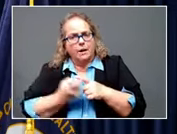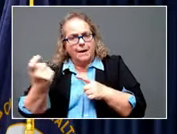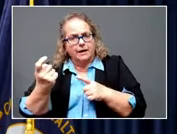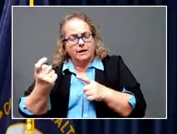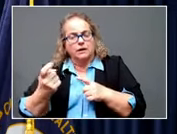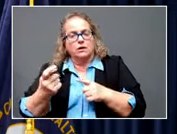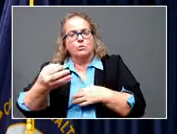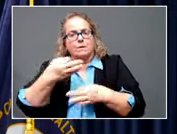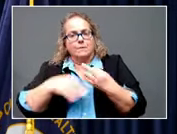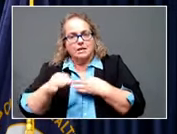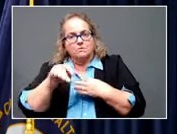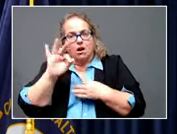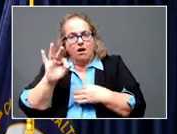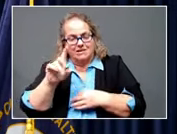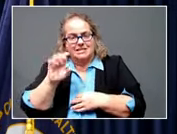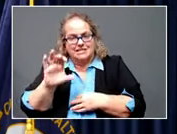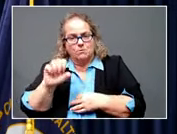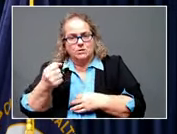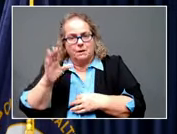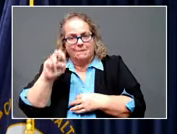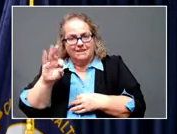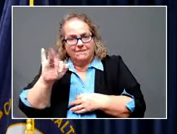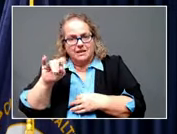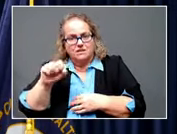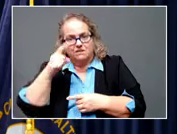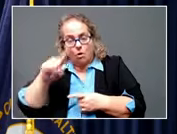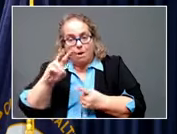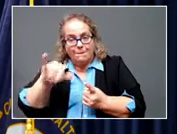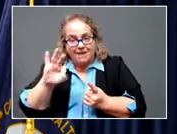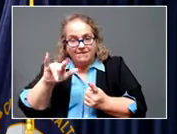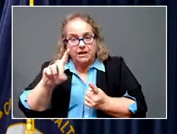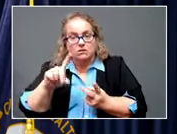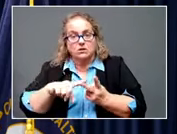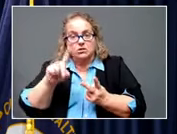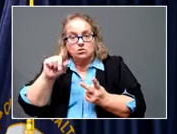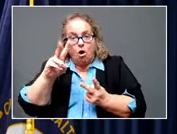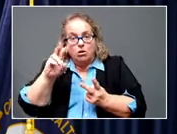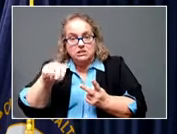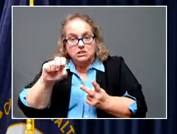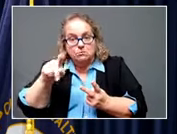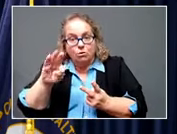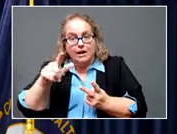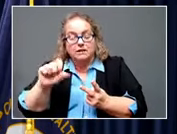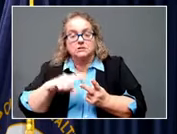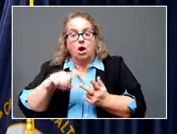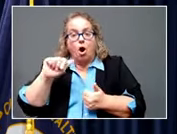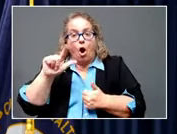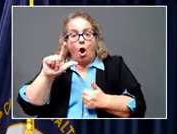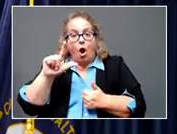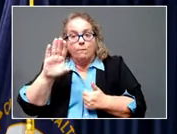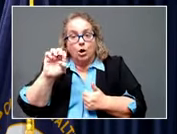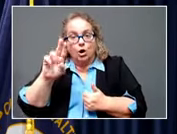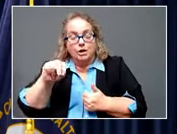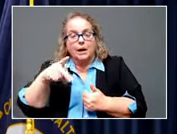Hickman counties, Mayfield, Dawson Springs, Auburn, and Pembroke. A third waiver has also been approved. This one